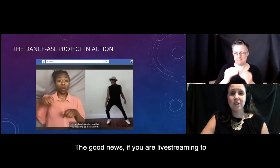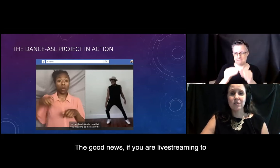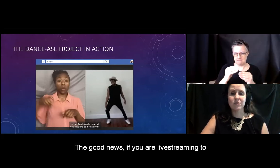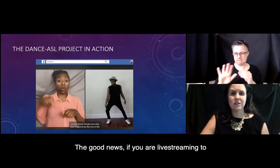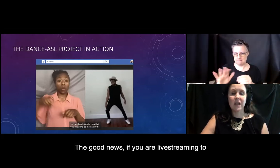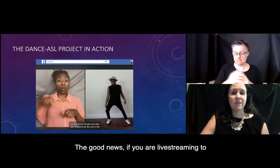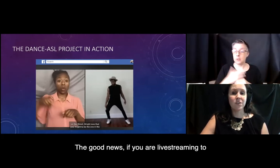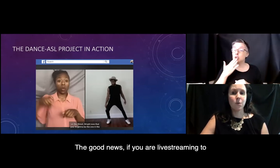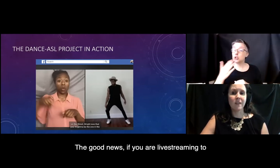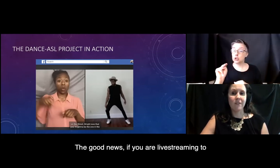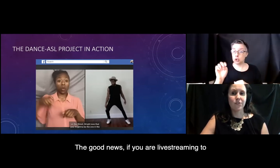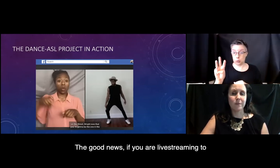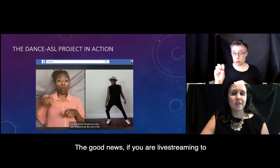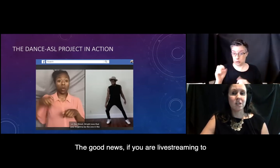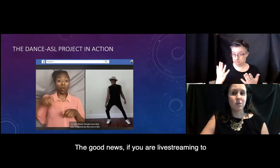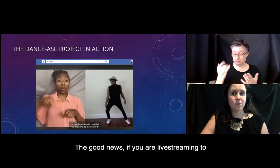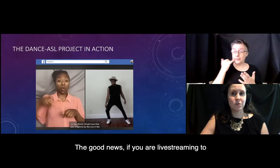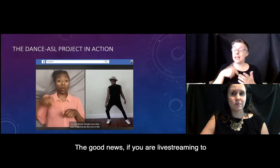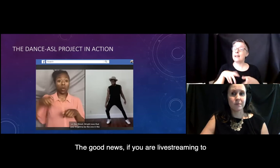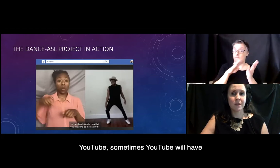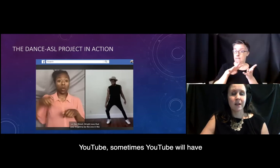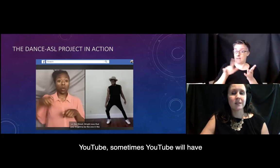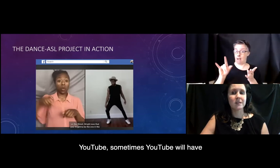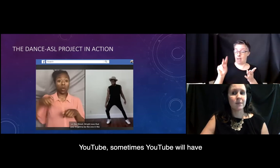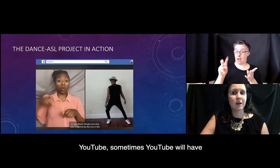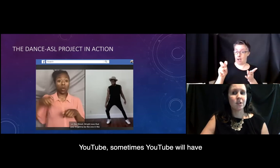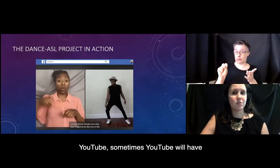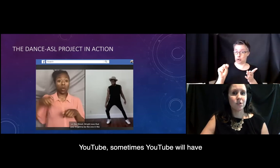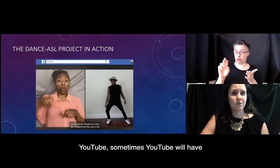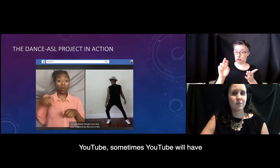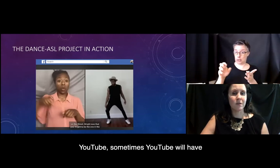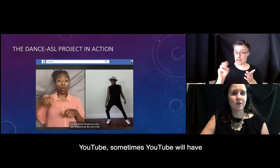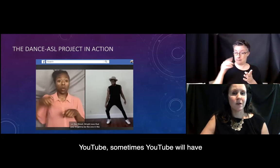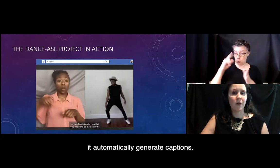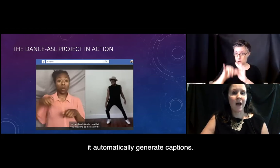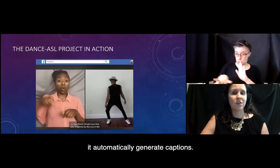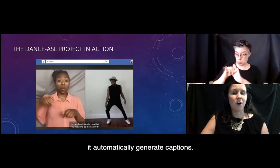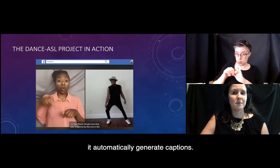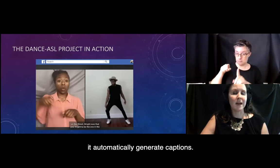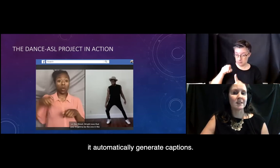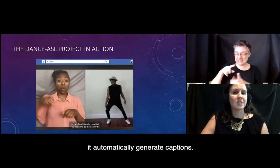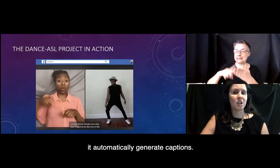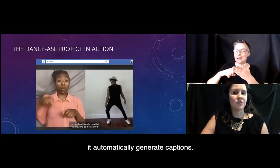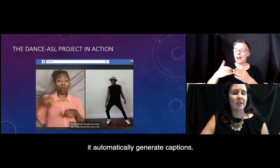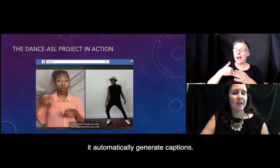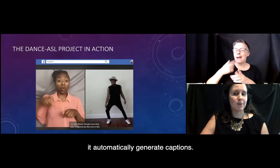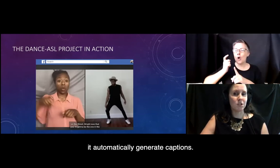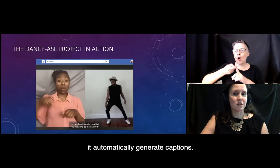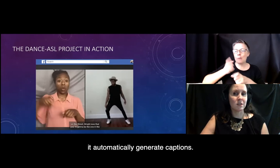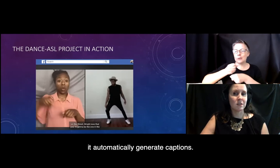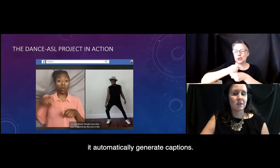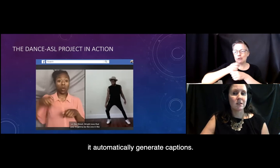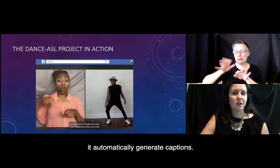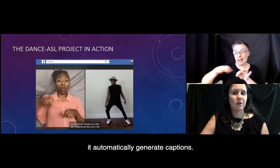The good news, if you are live streaming to YouTube, sometimes YouTube will have it automatically generate a